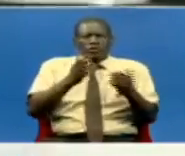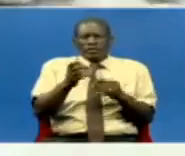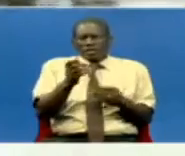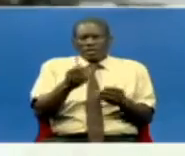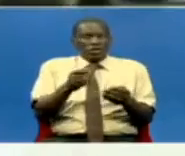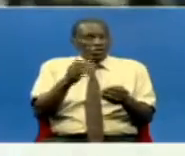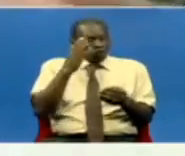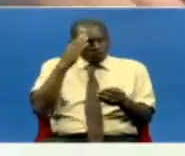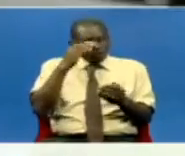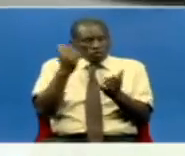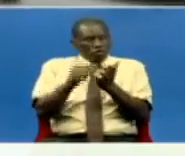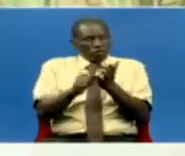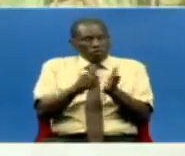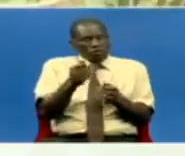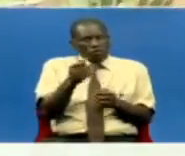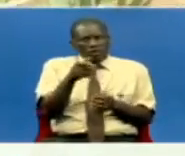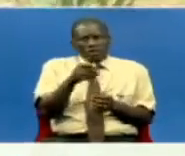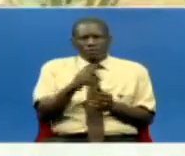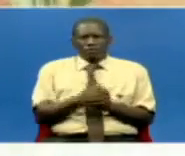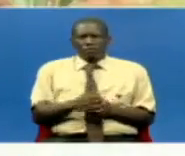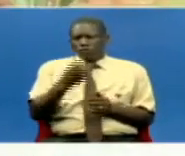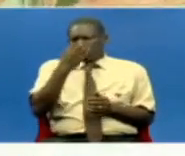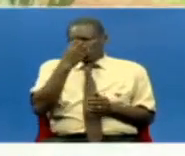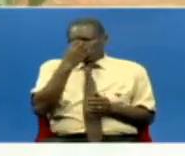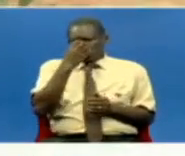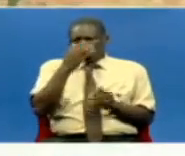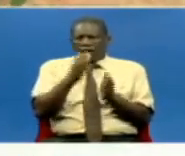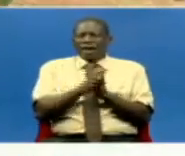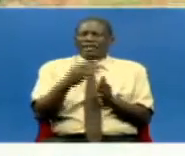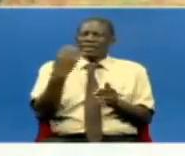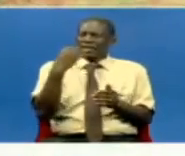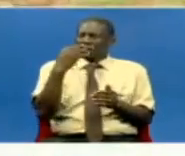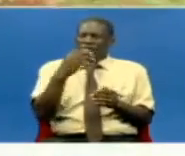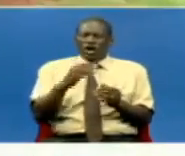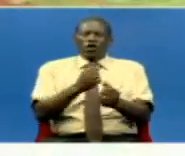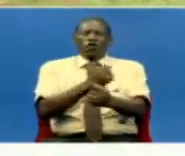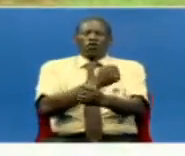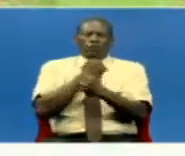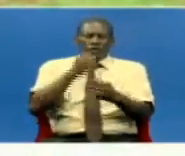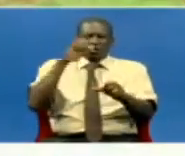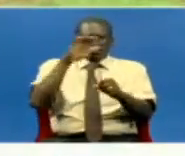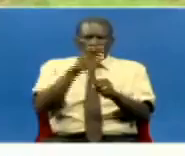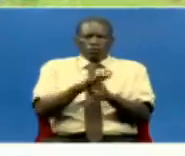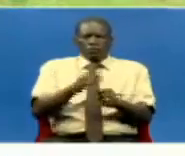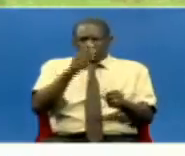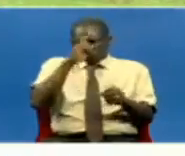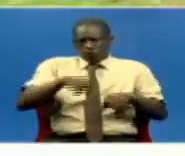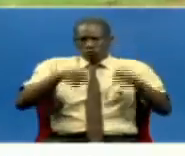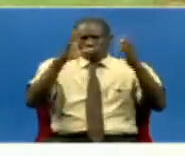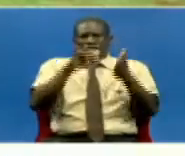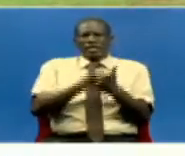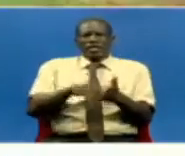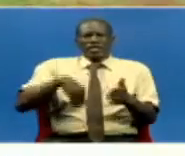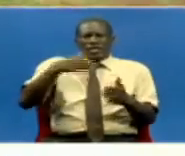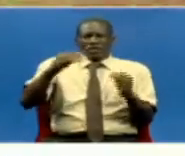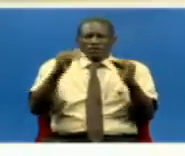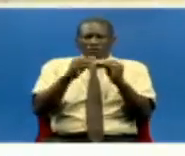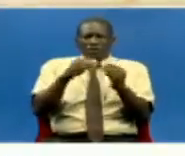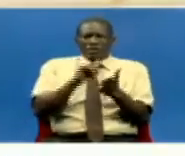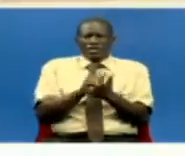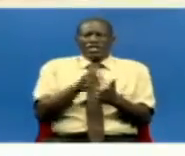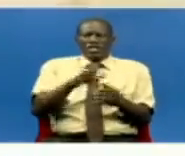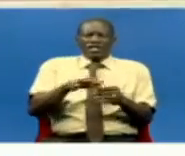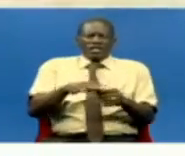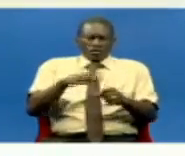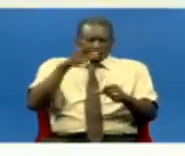where all the problems emanate from. Ruto and Gachagua confidently promised police officers at every rally their commitment